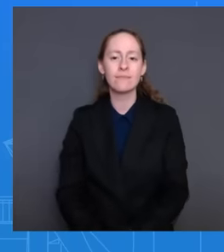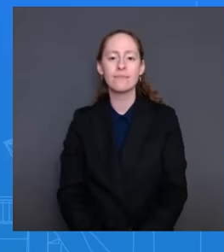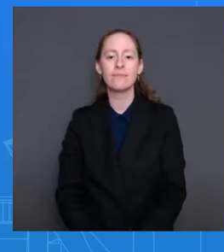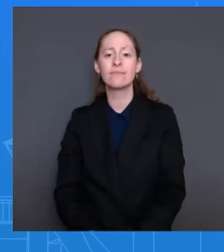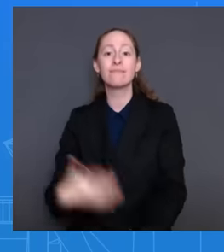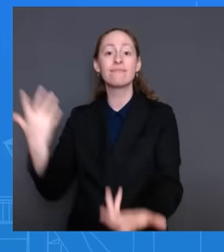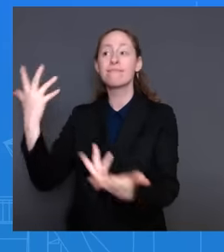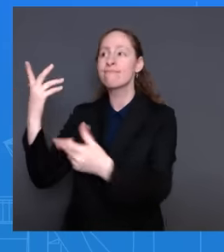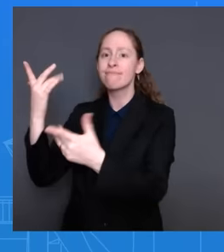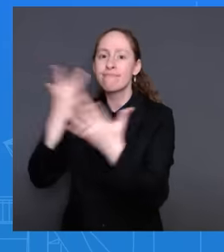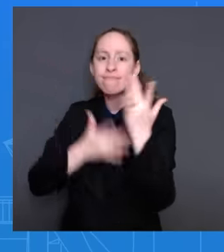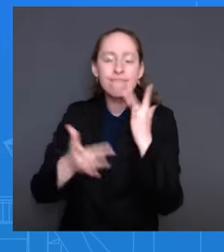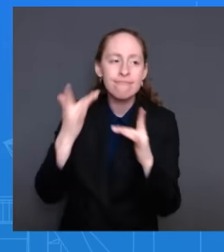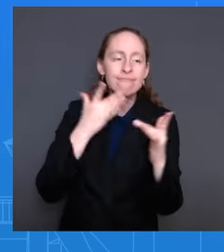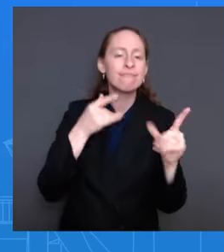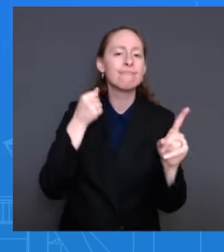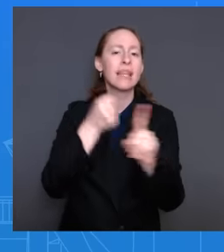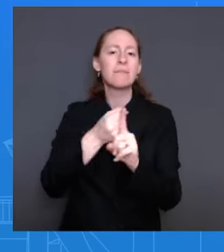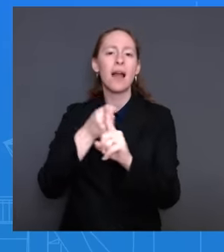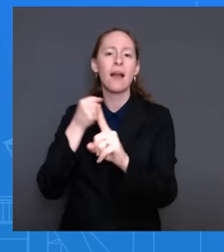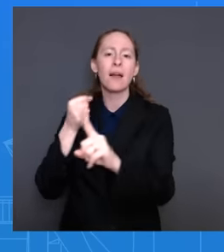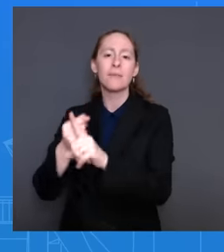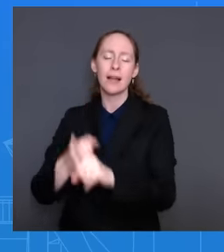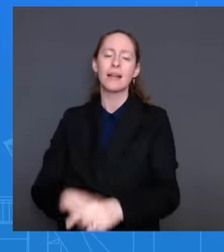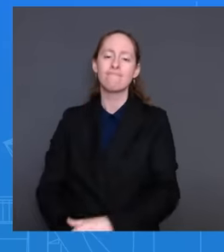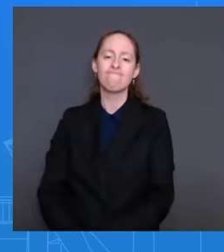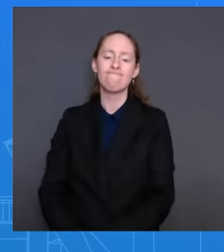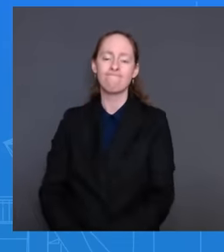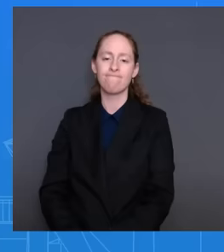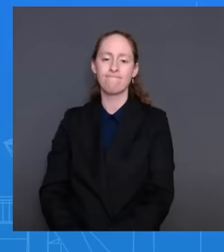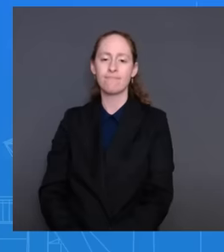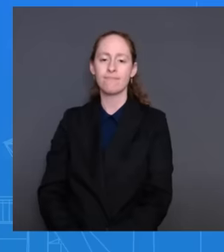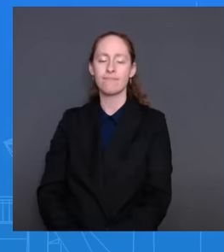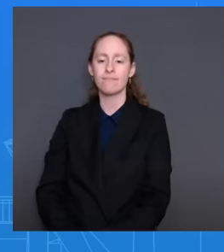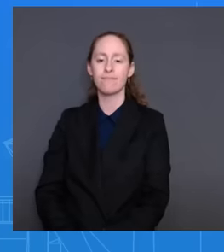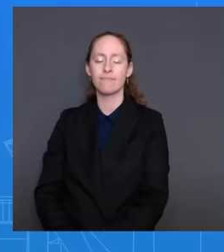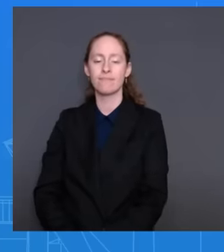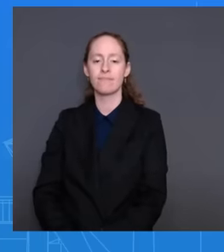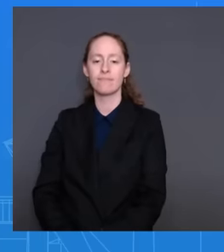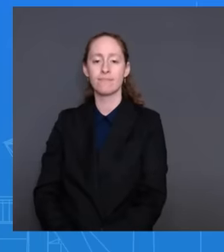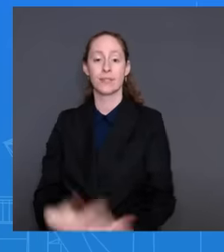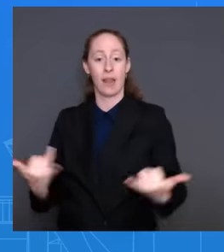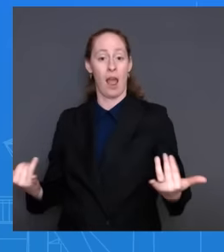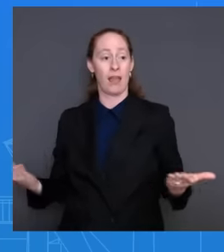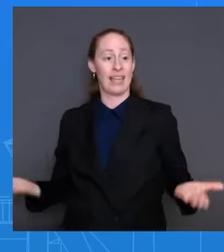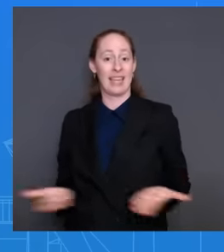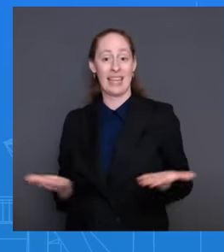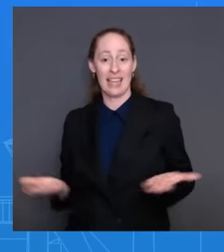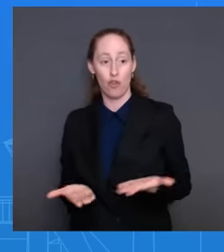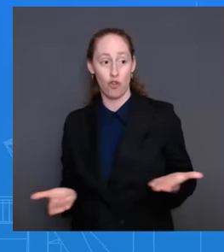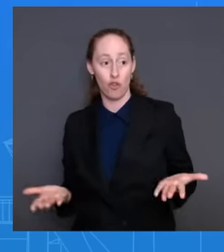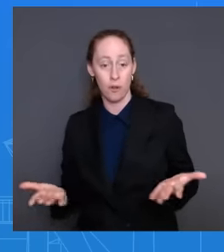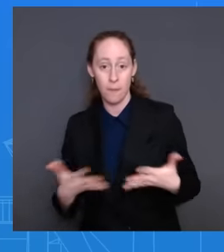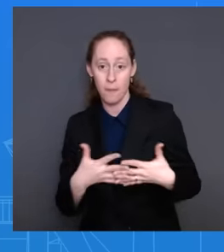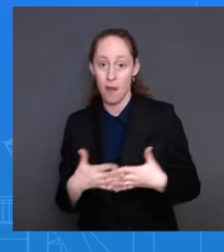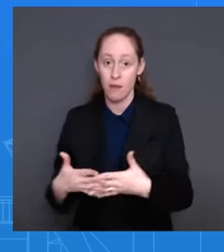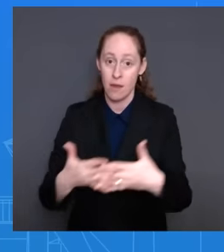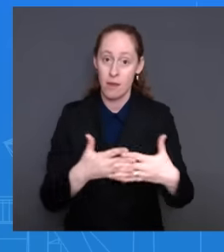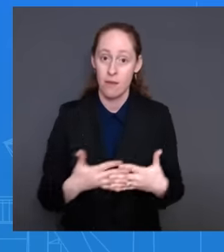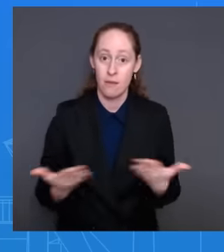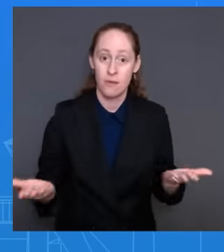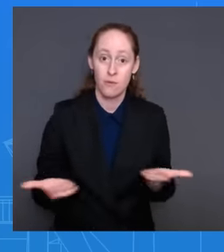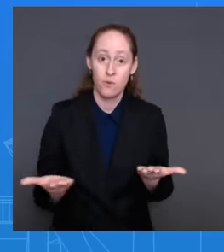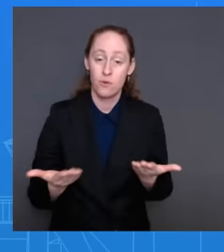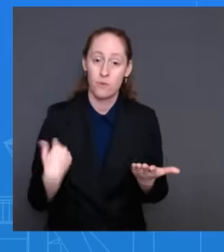two is we in the United States are better positioned to actually navigate through those challenges than almost any other